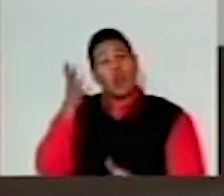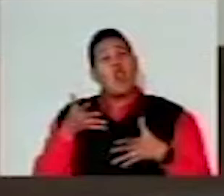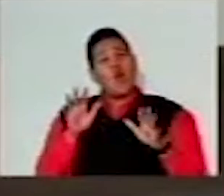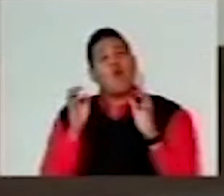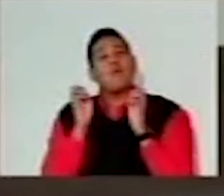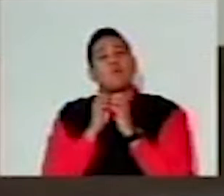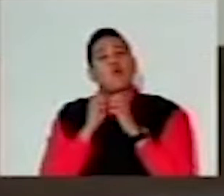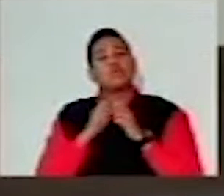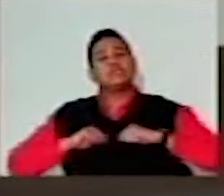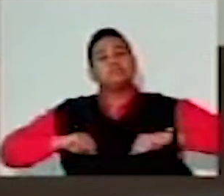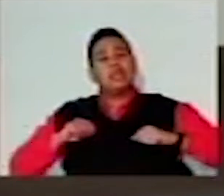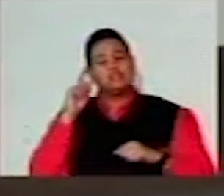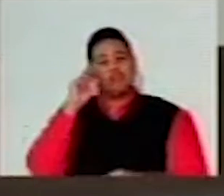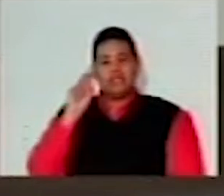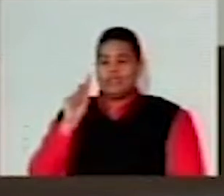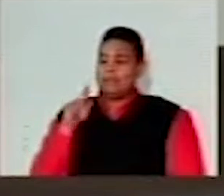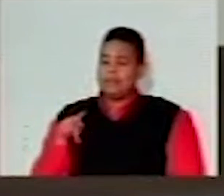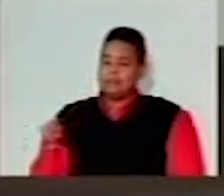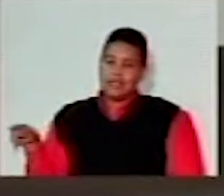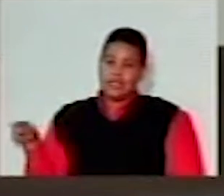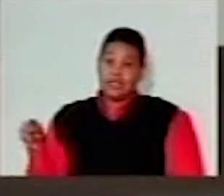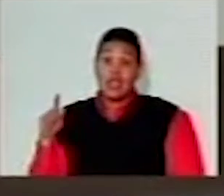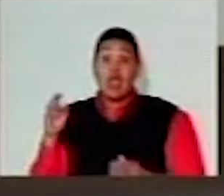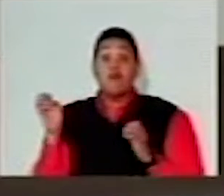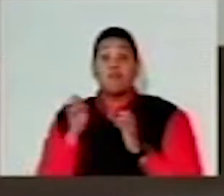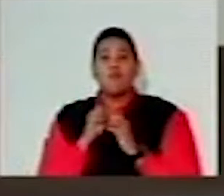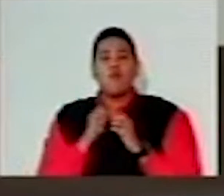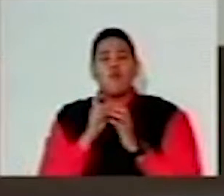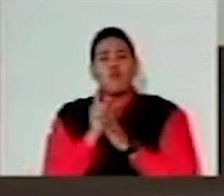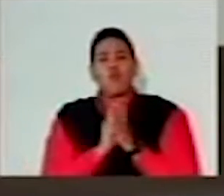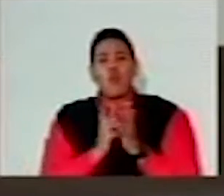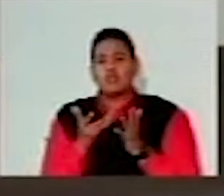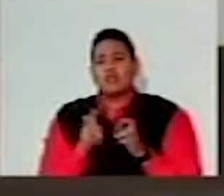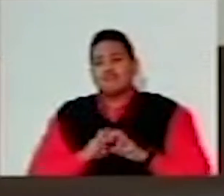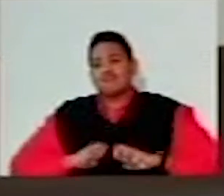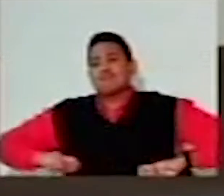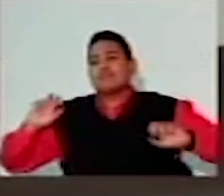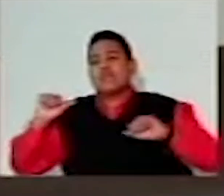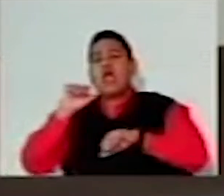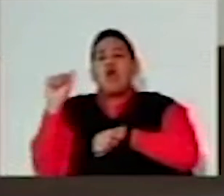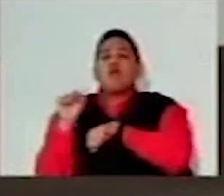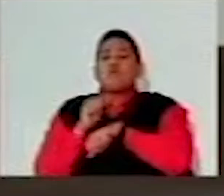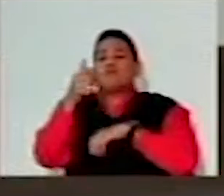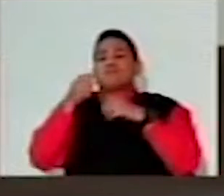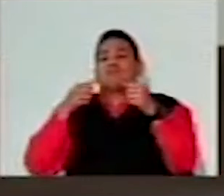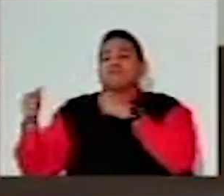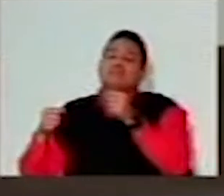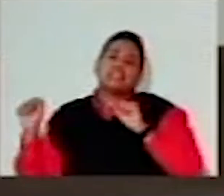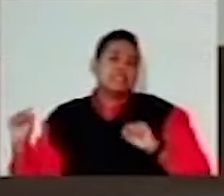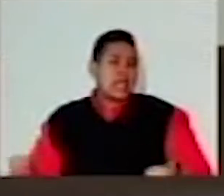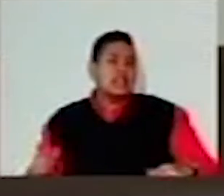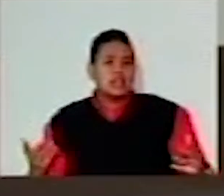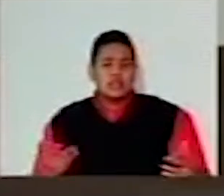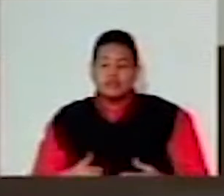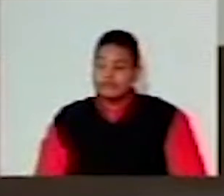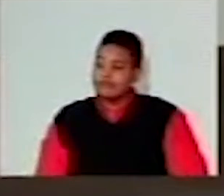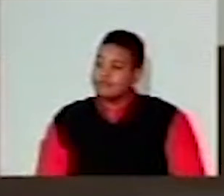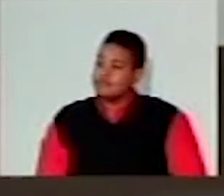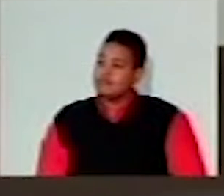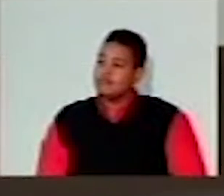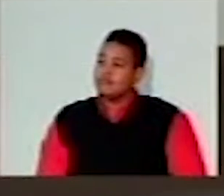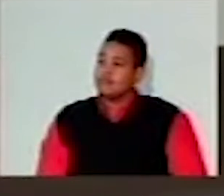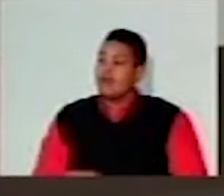the DPP, and that more prosecutors can also be appointed. Because, Mr. Speaker, the